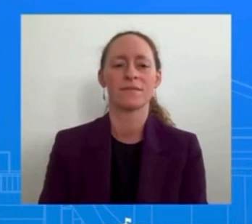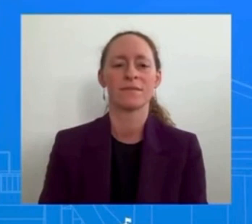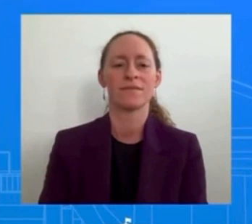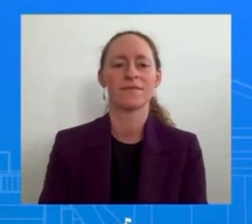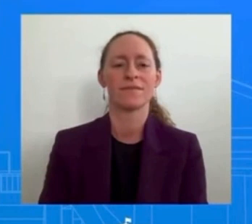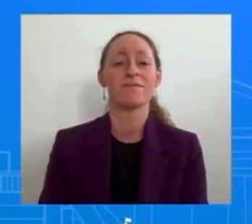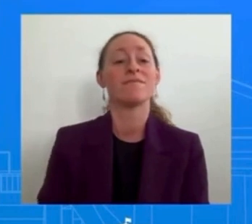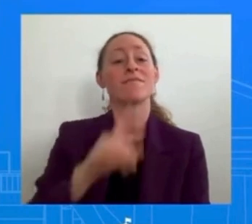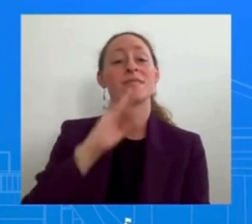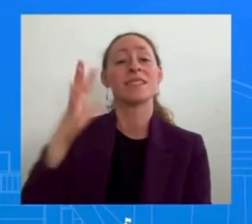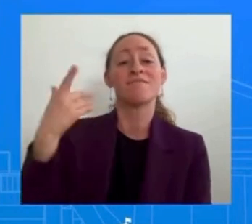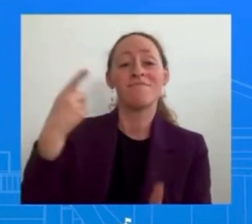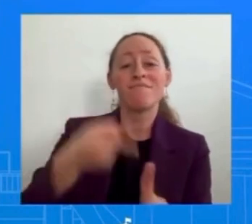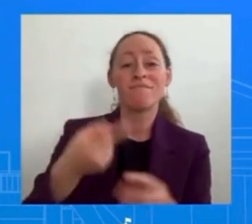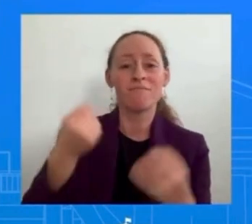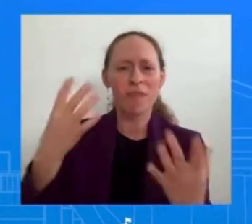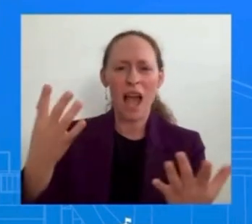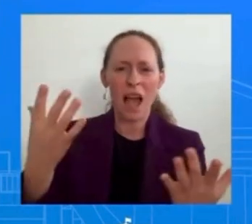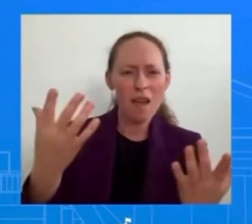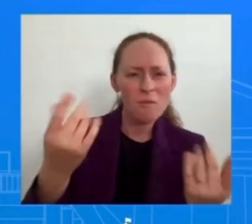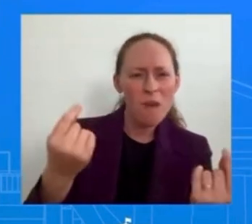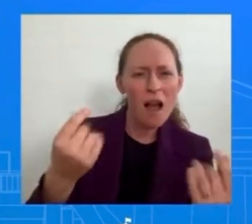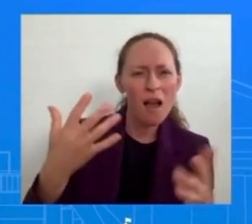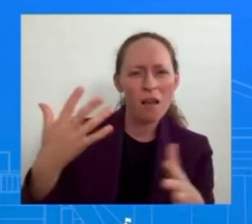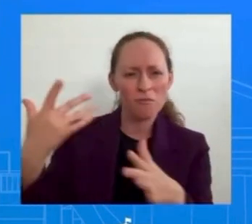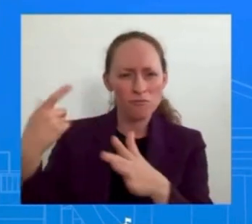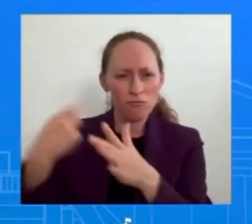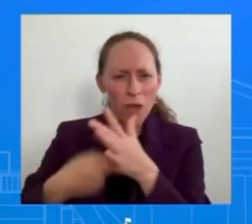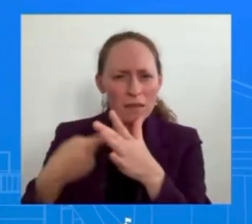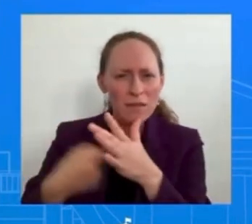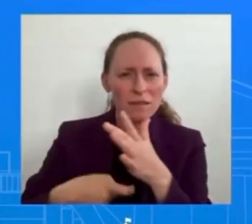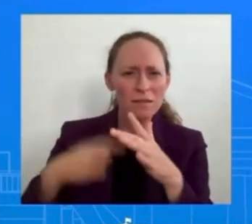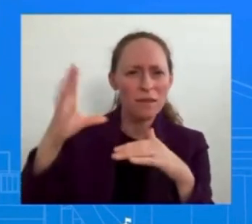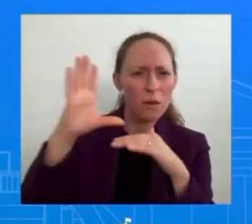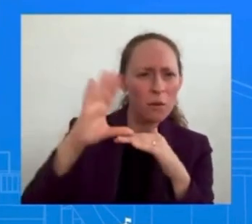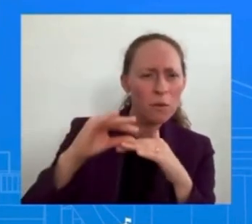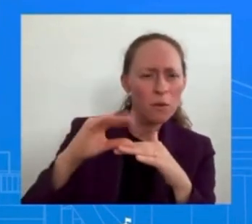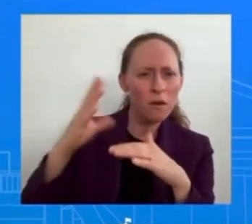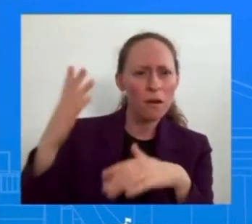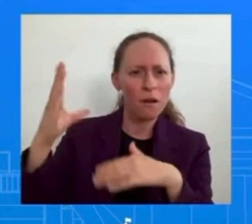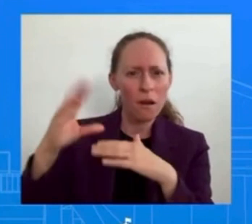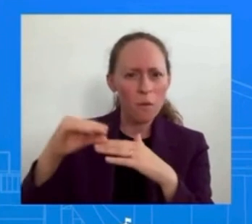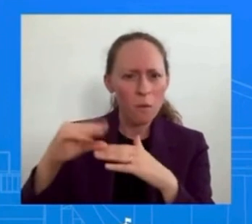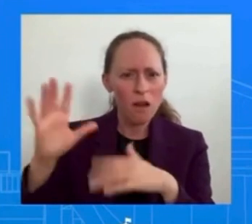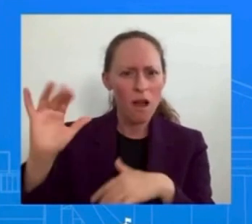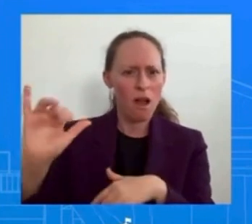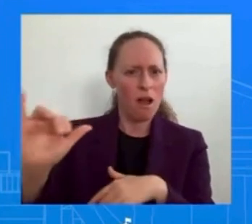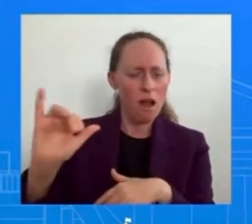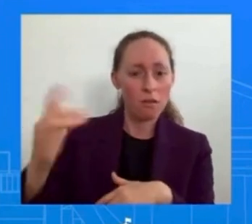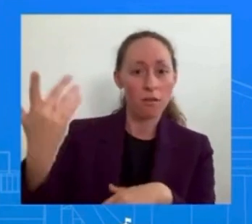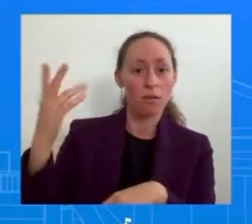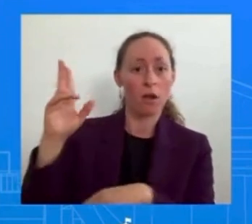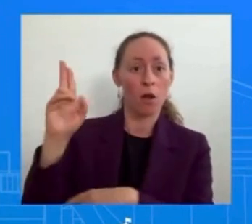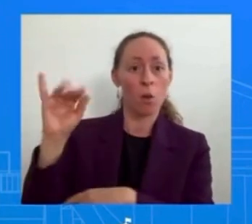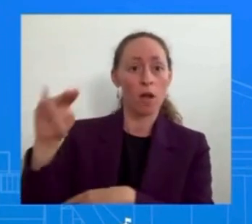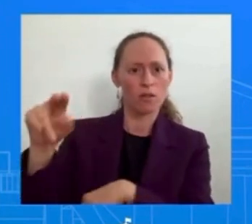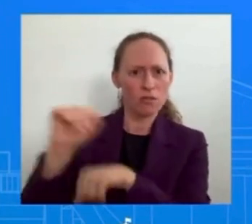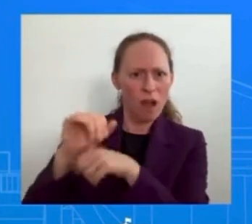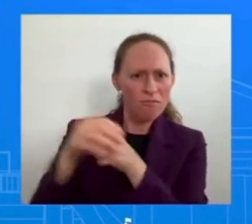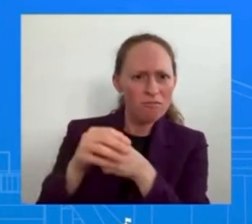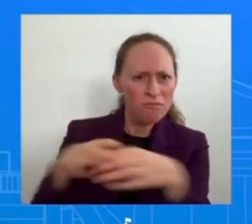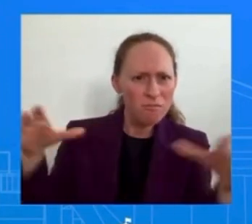when you think about creating union jobs, good paying jobs. This is part of this. And what we're seeing on the other side